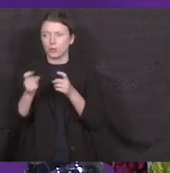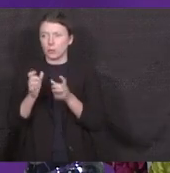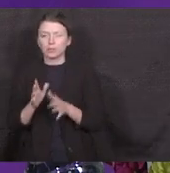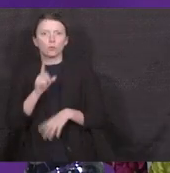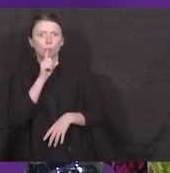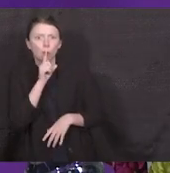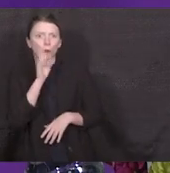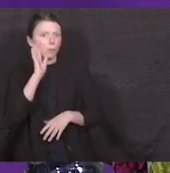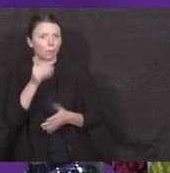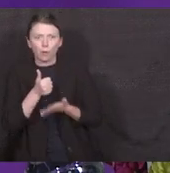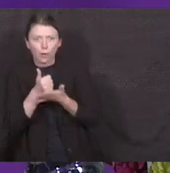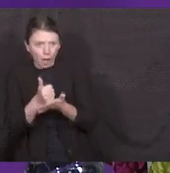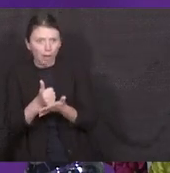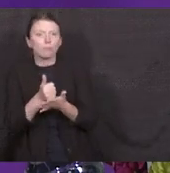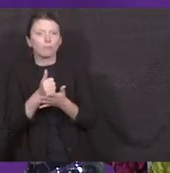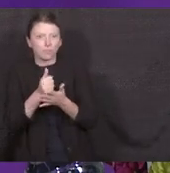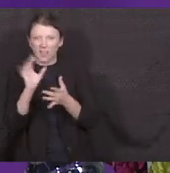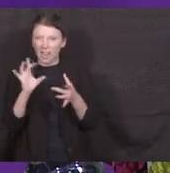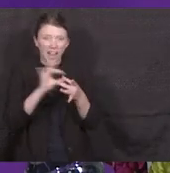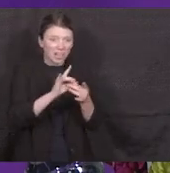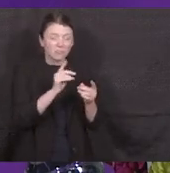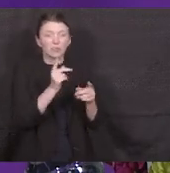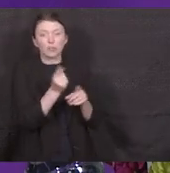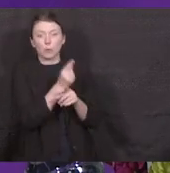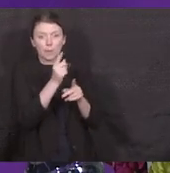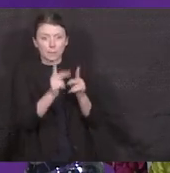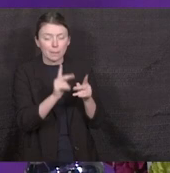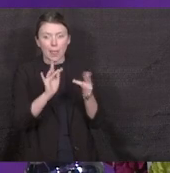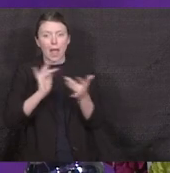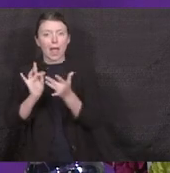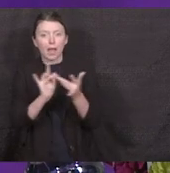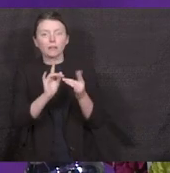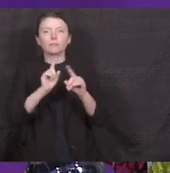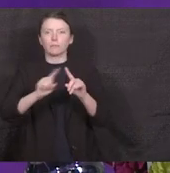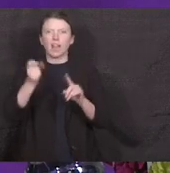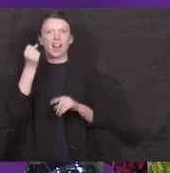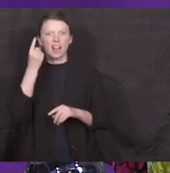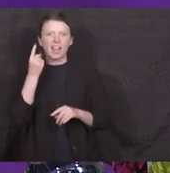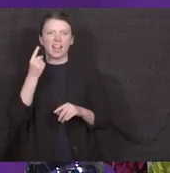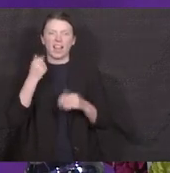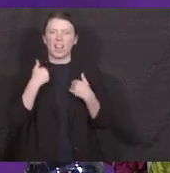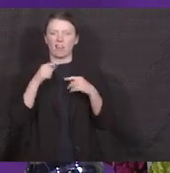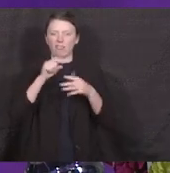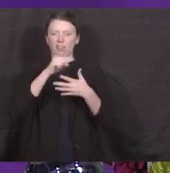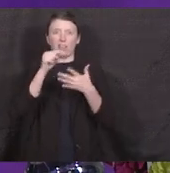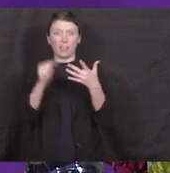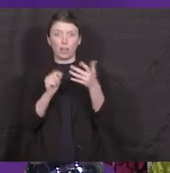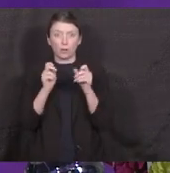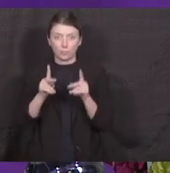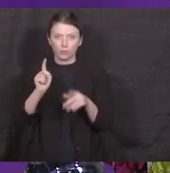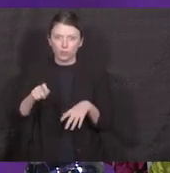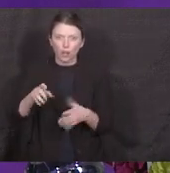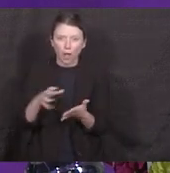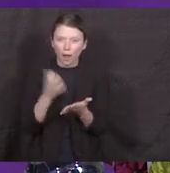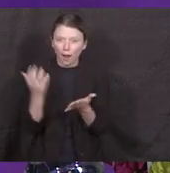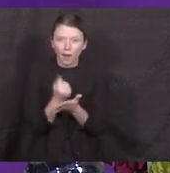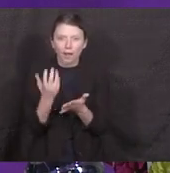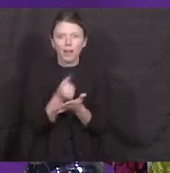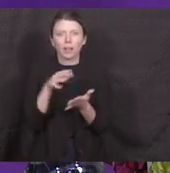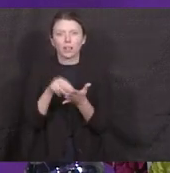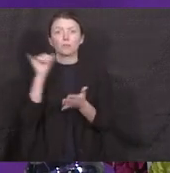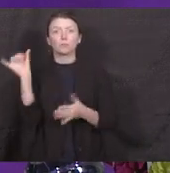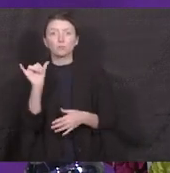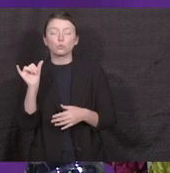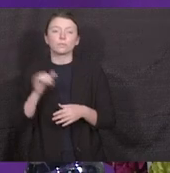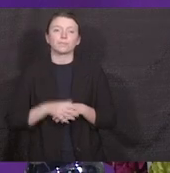yes, we will try, we will connect you, we'll make sure you get those networking opportunities, but there's all these other opportunities that you should learn about too, because maybe,